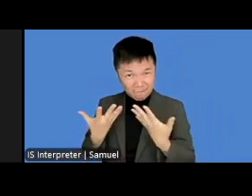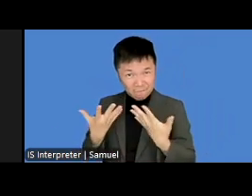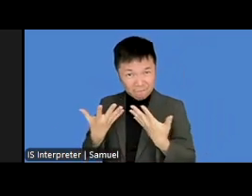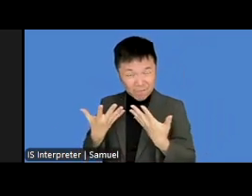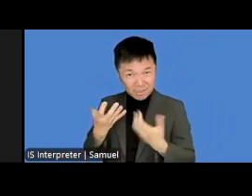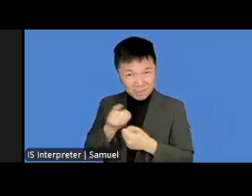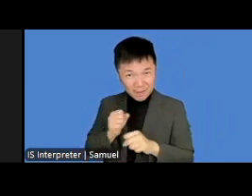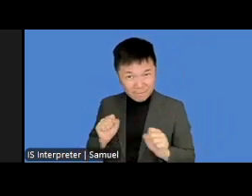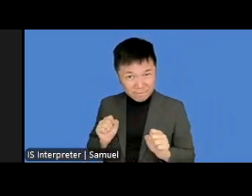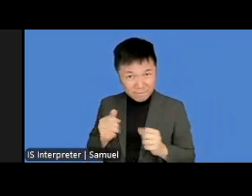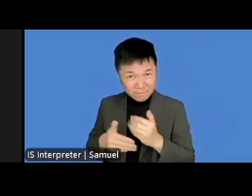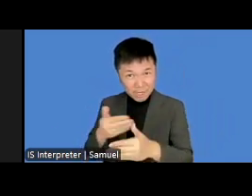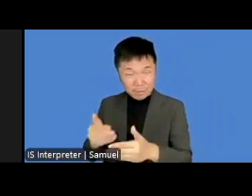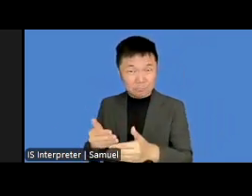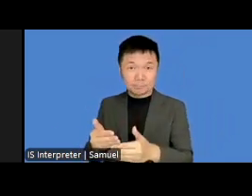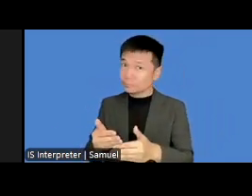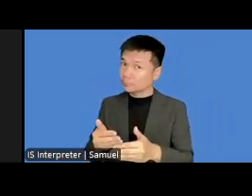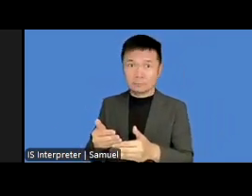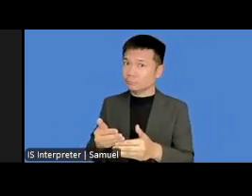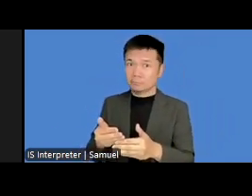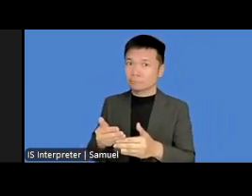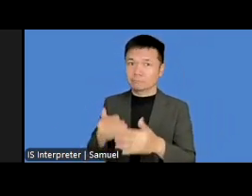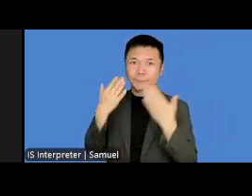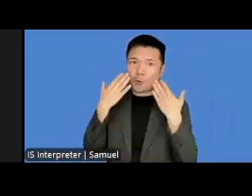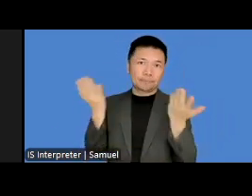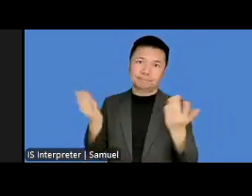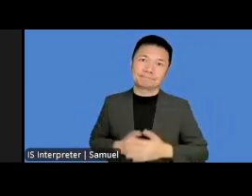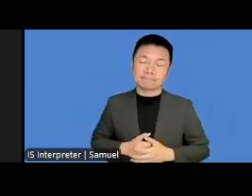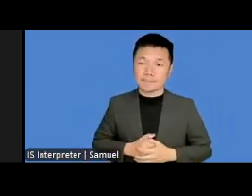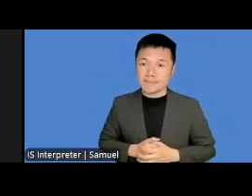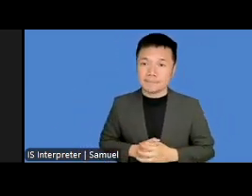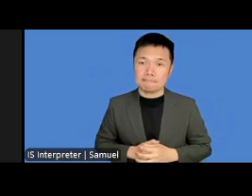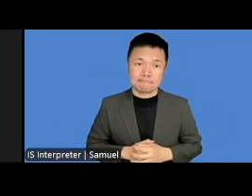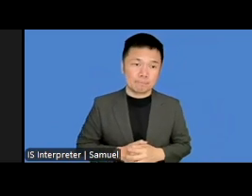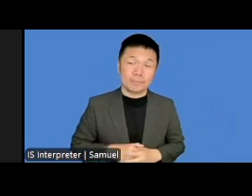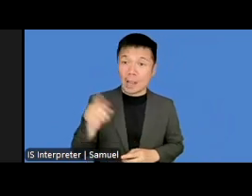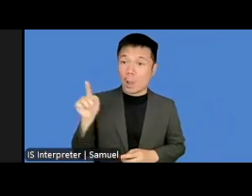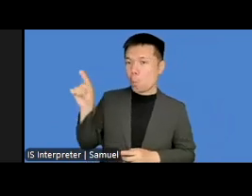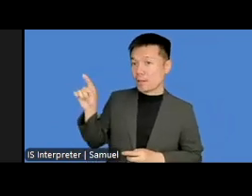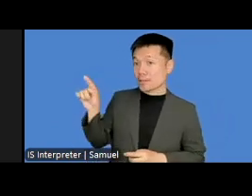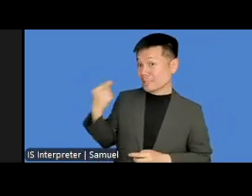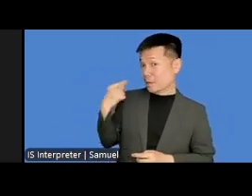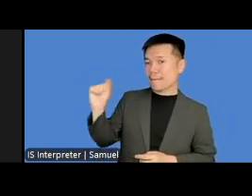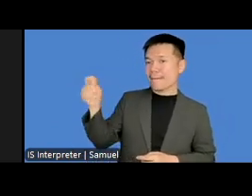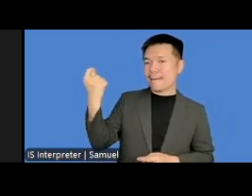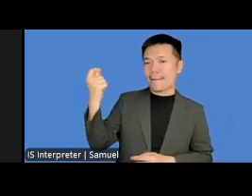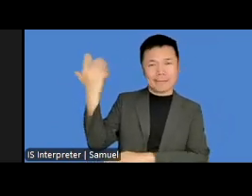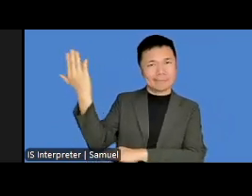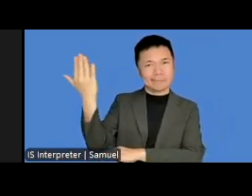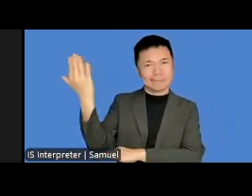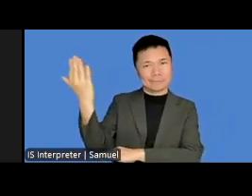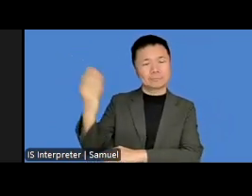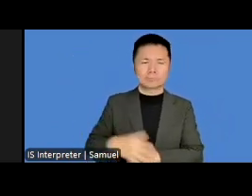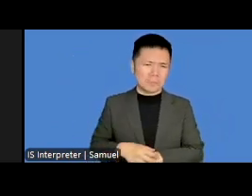Also, there is inadequate data. I've heard my brother from Kenya also mentioning the same thing. We are